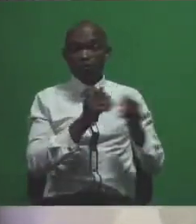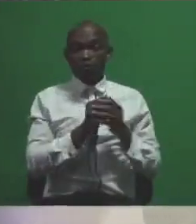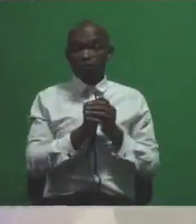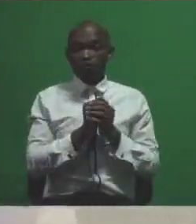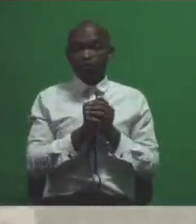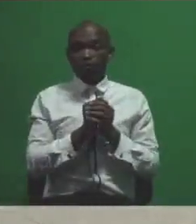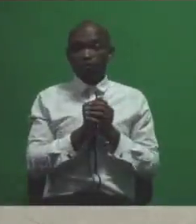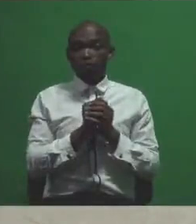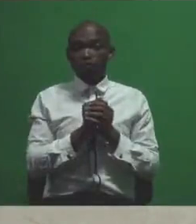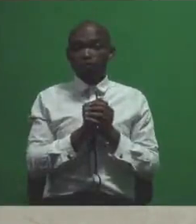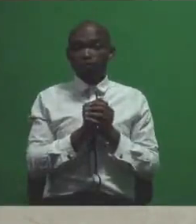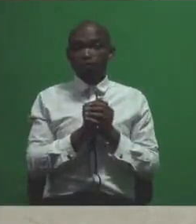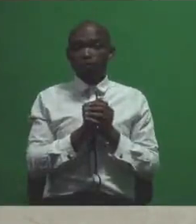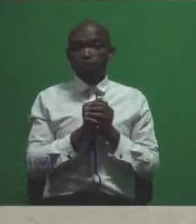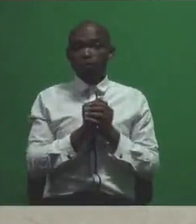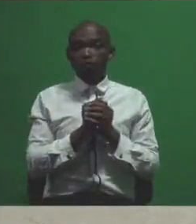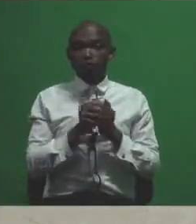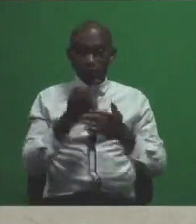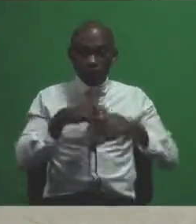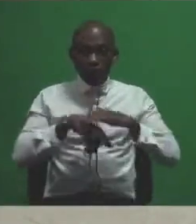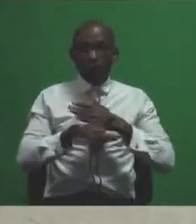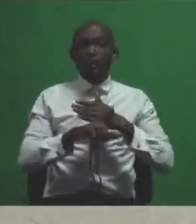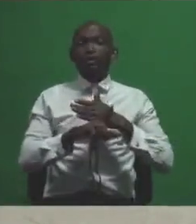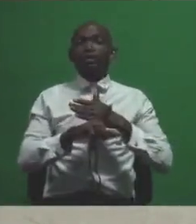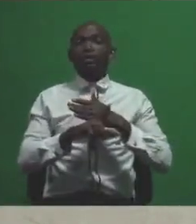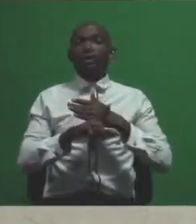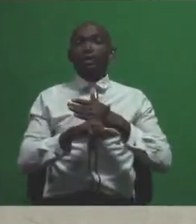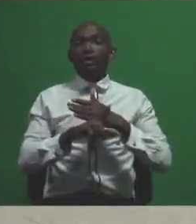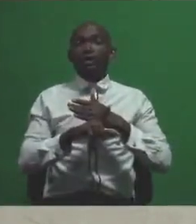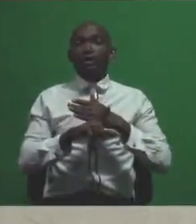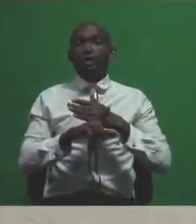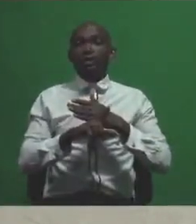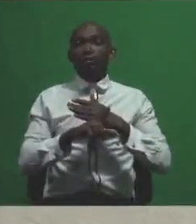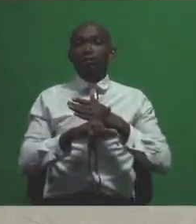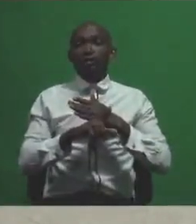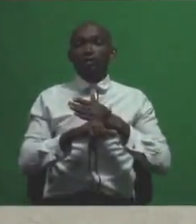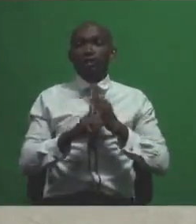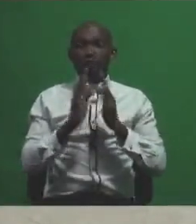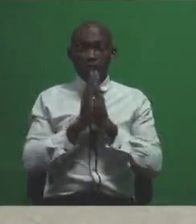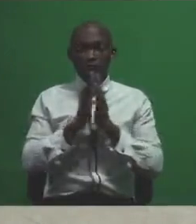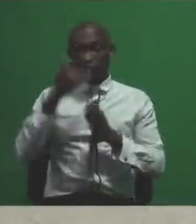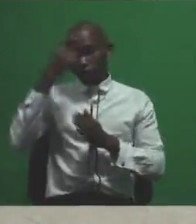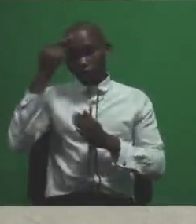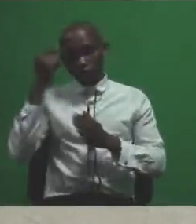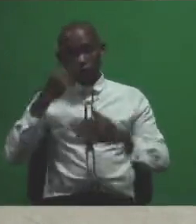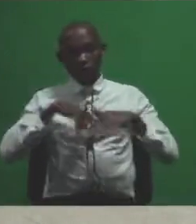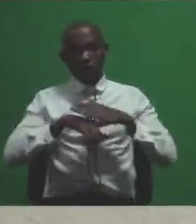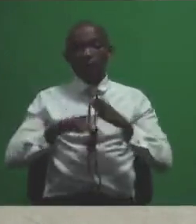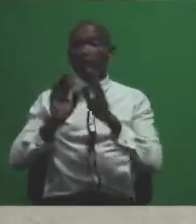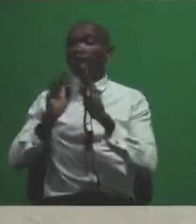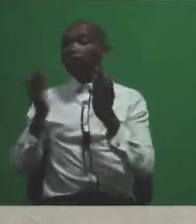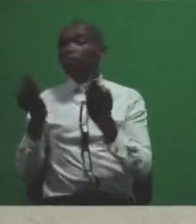Even in religion beliefs, even at home, in the